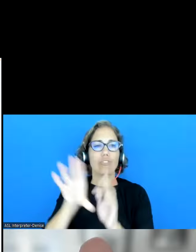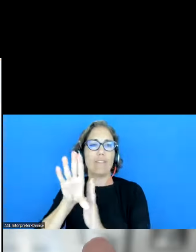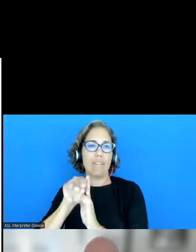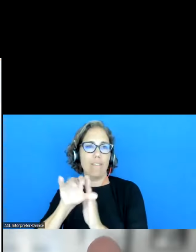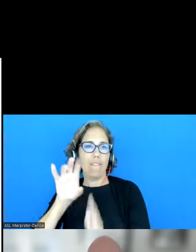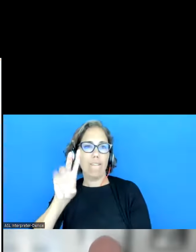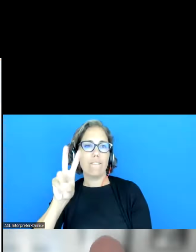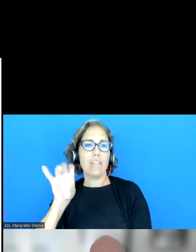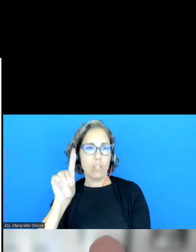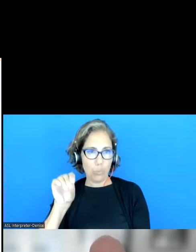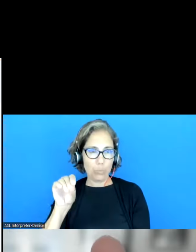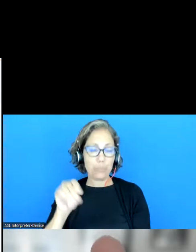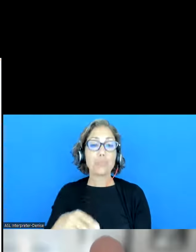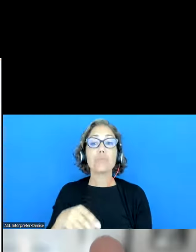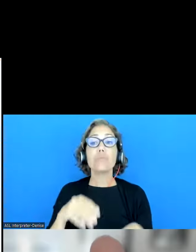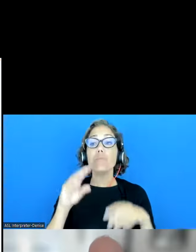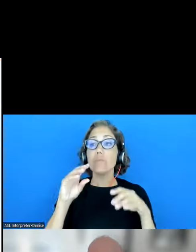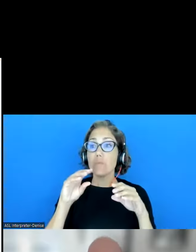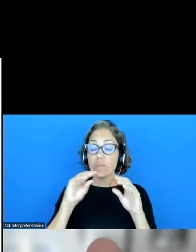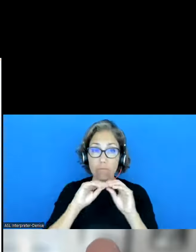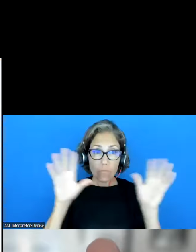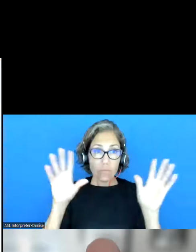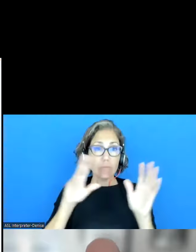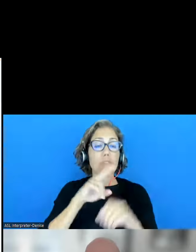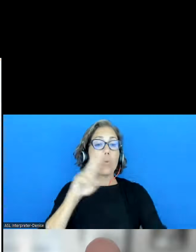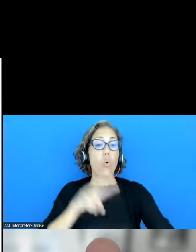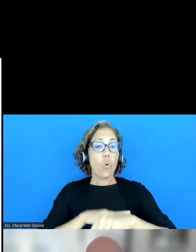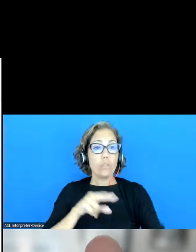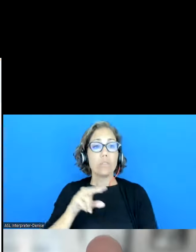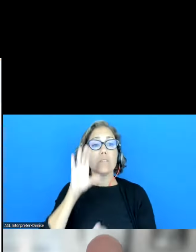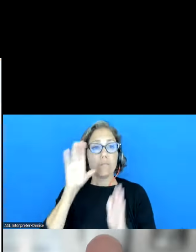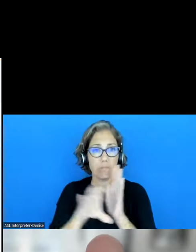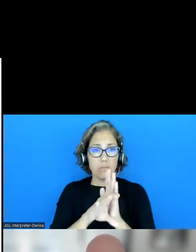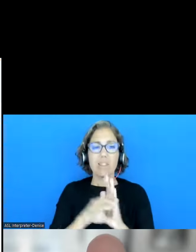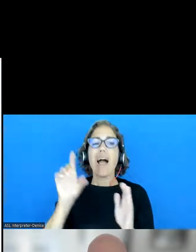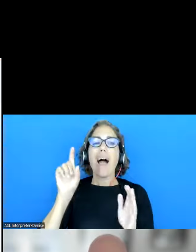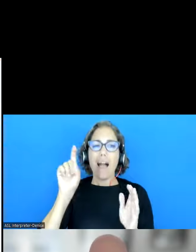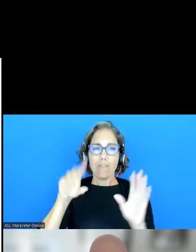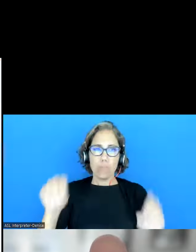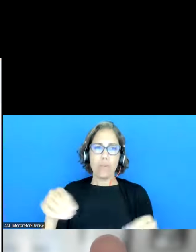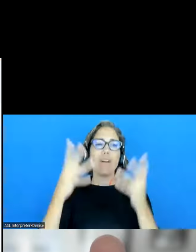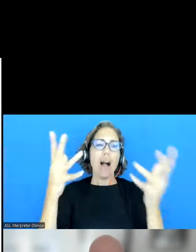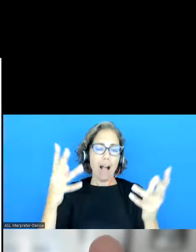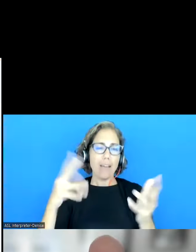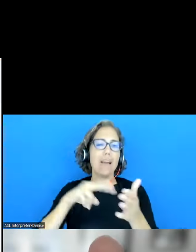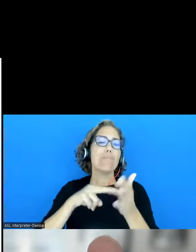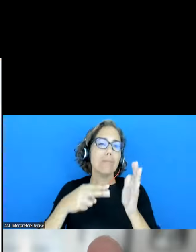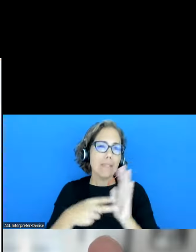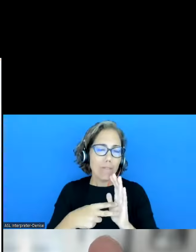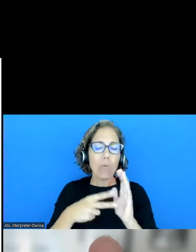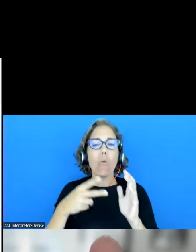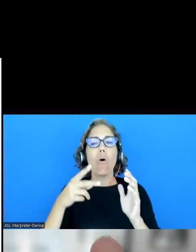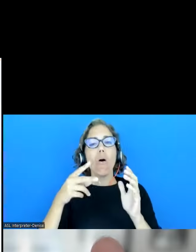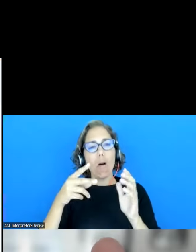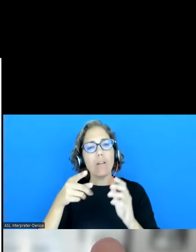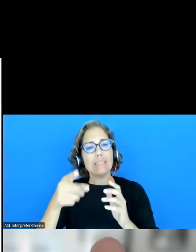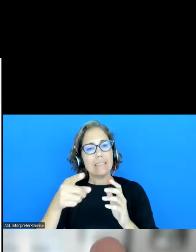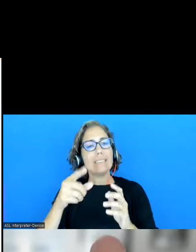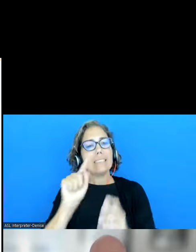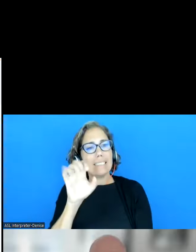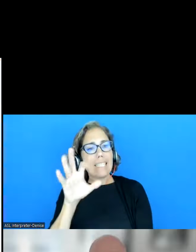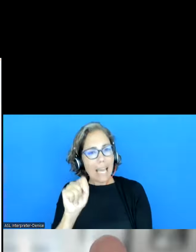So, of course, with images, you always have to provide a meaningful alternative text. It describes the function of the image